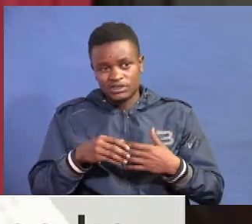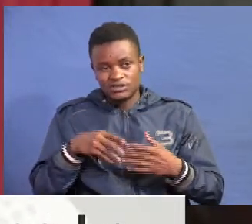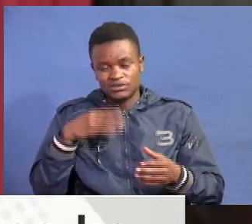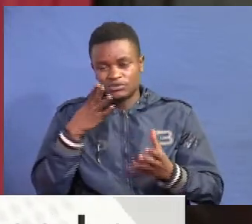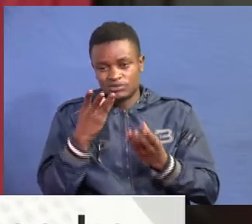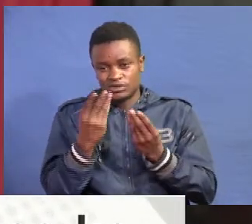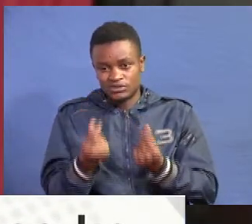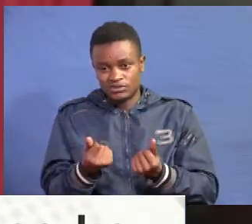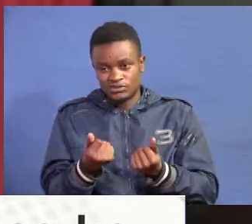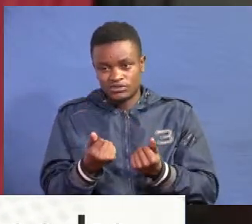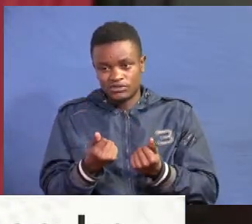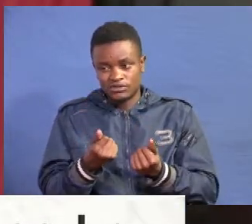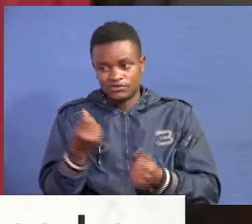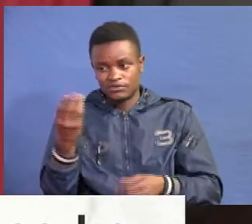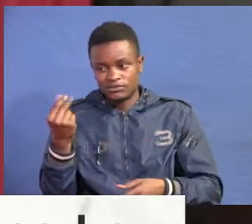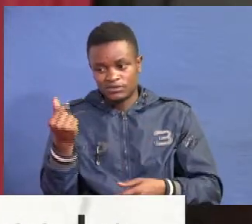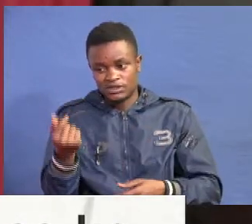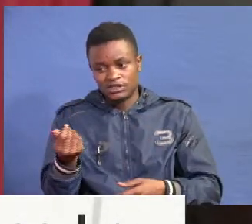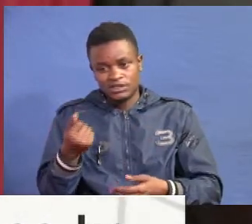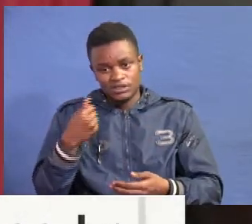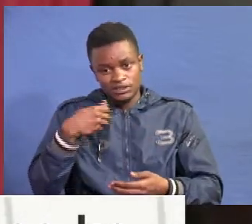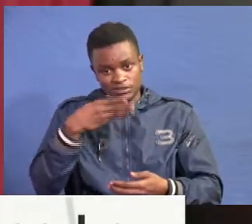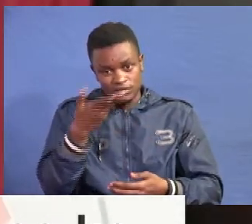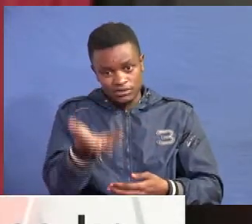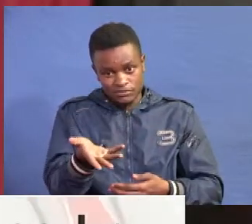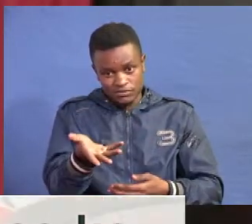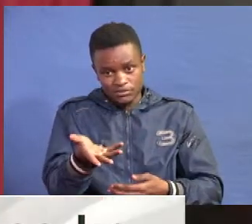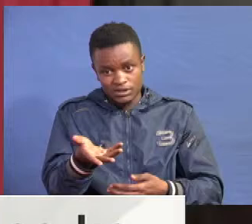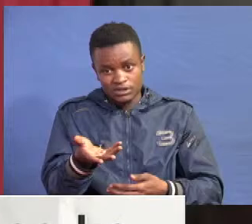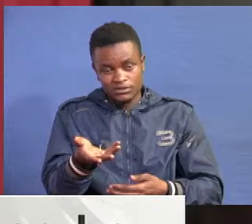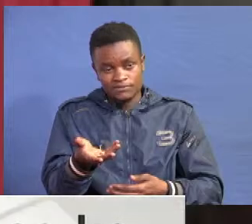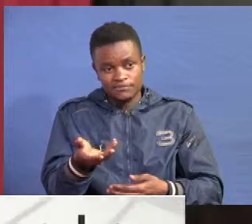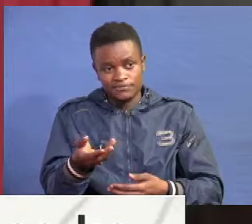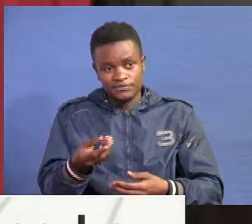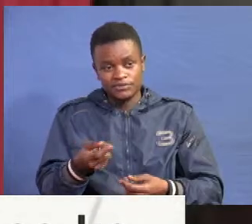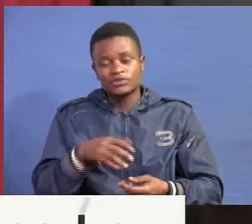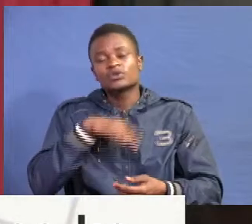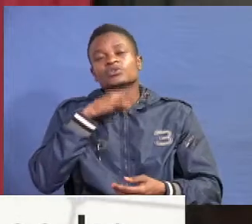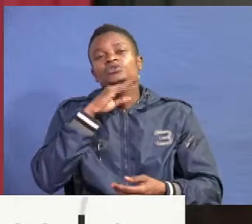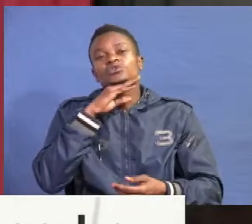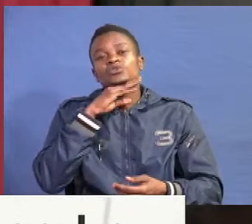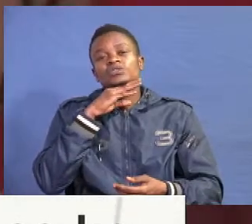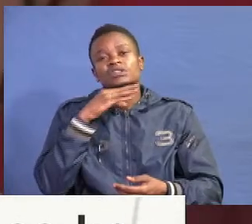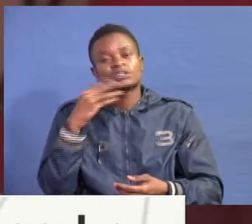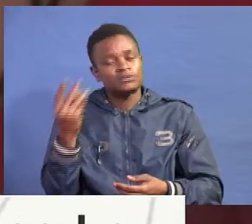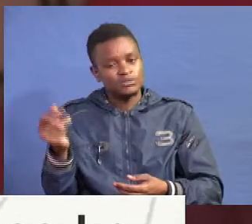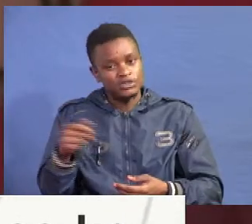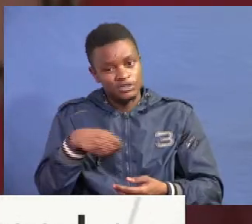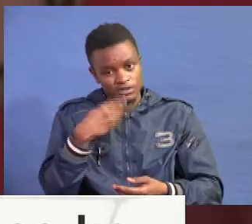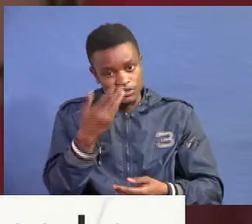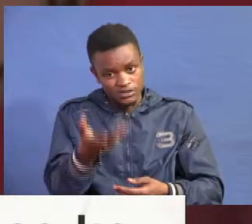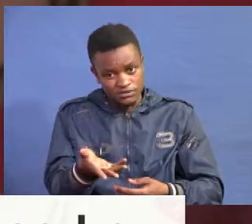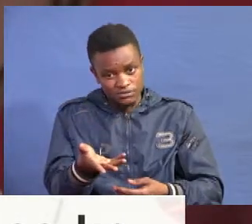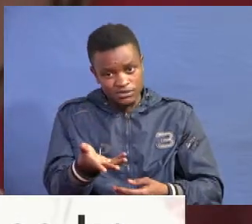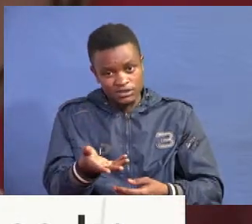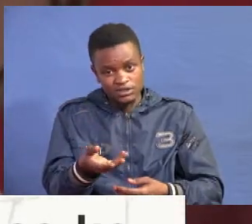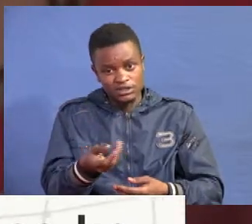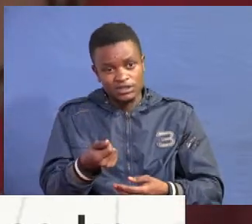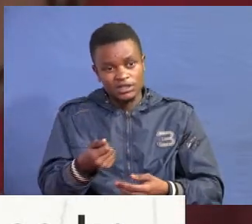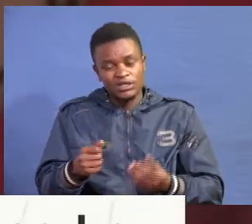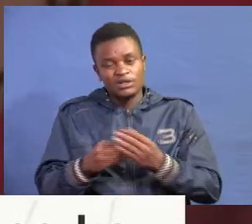walipofidia, wale ambao walipoteza wapendwa wao, wale ambao waliumizwa na hata wale mimea